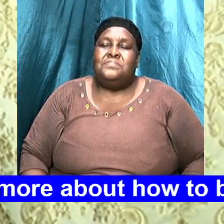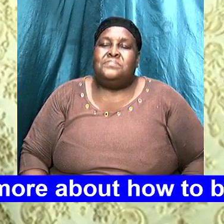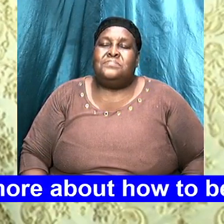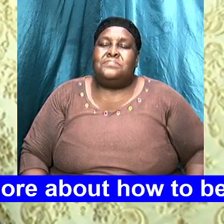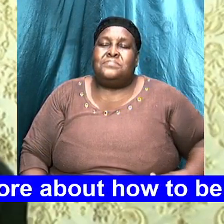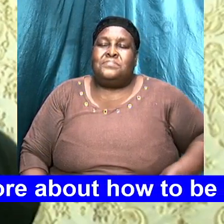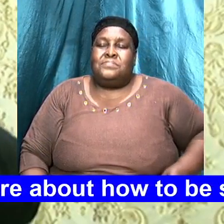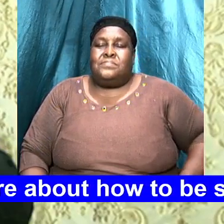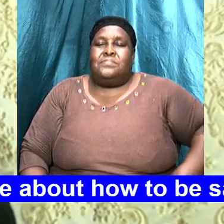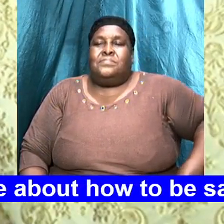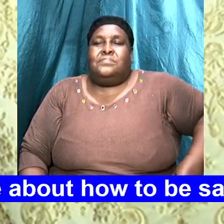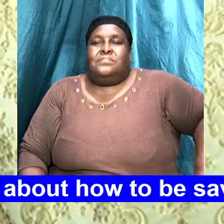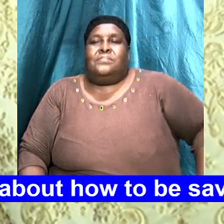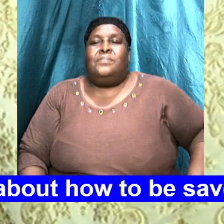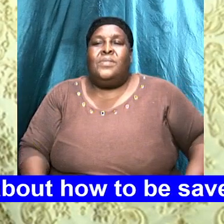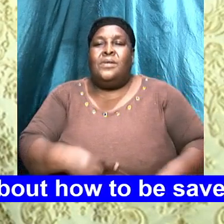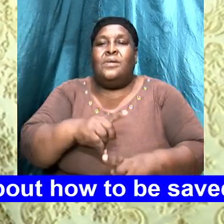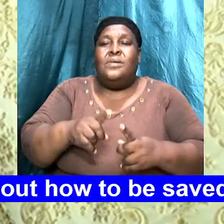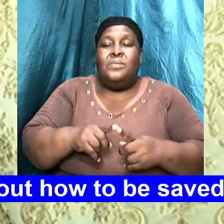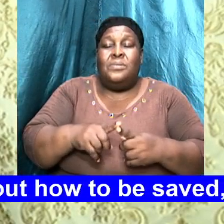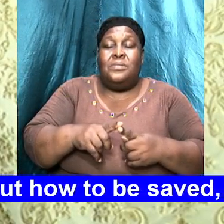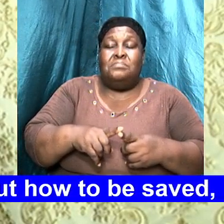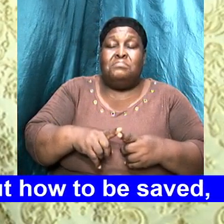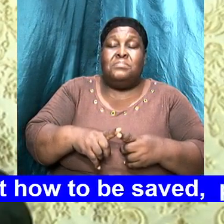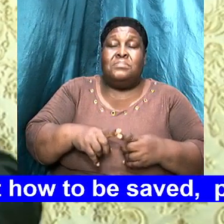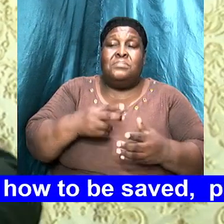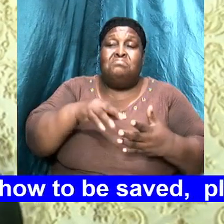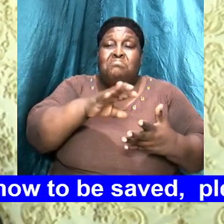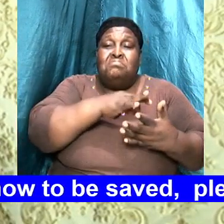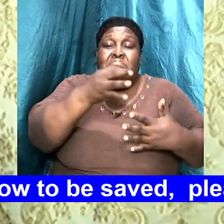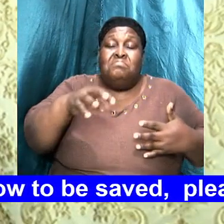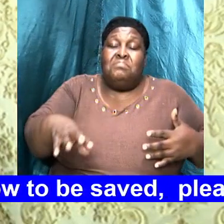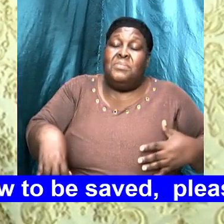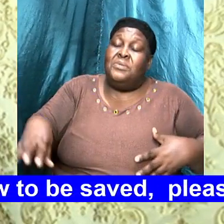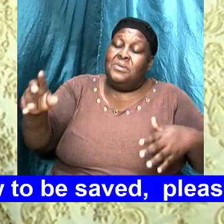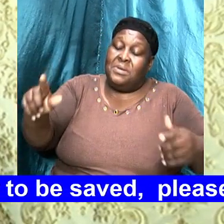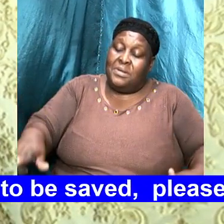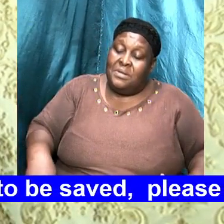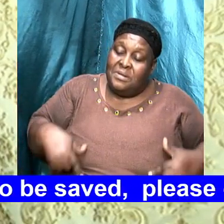when he abides in us we will be the fruit